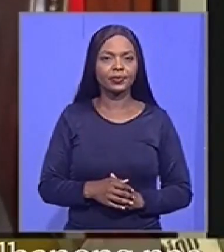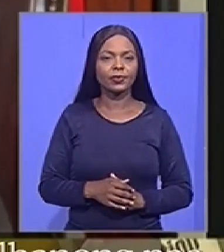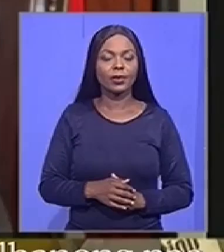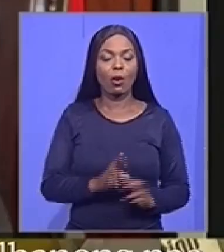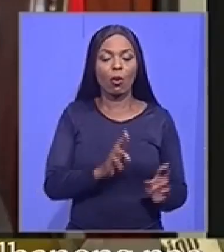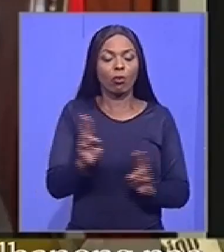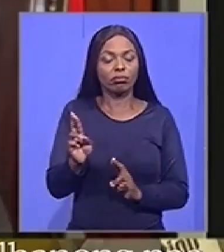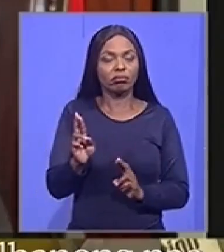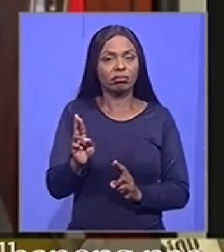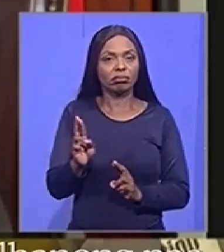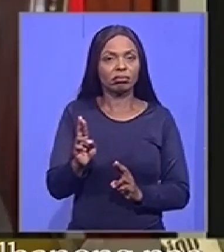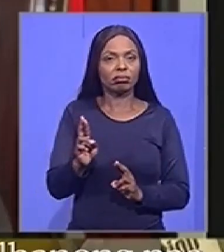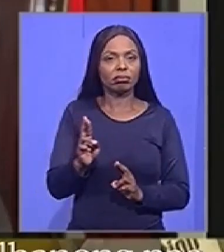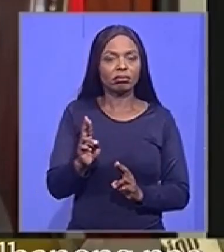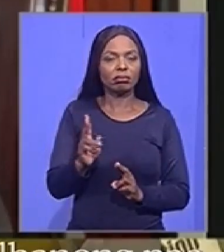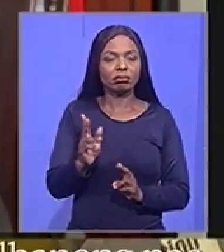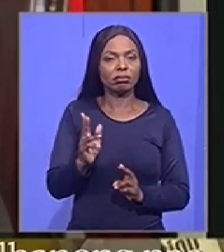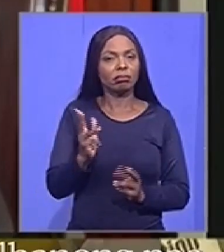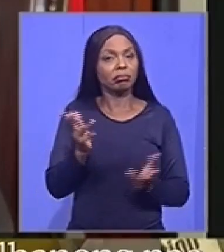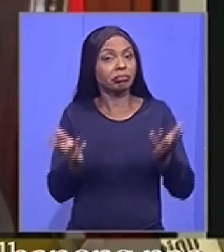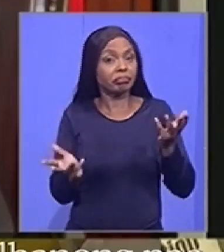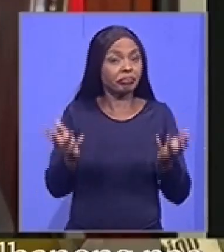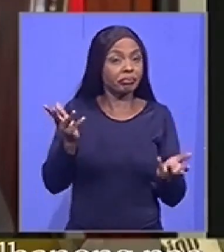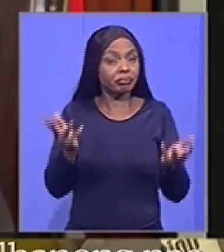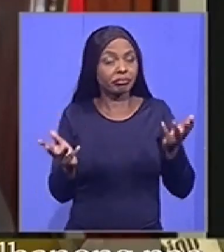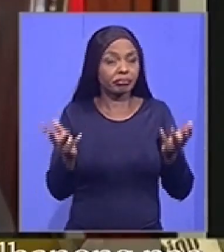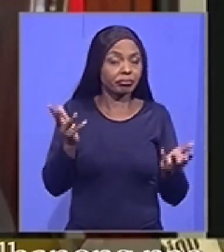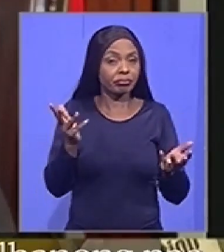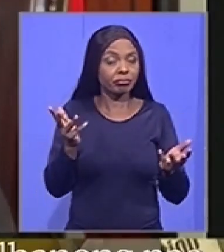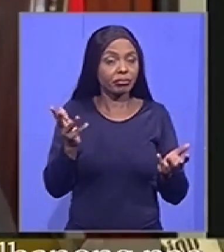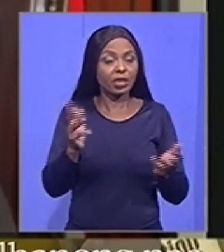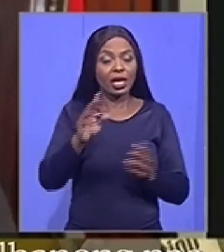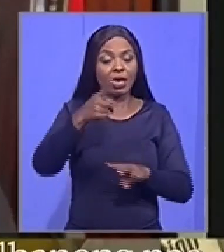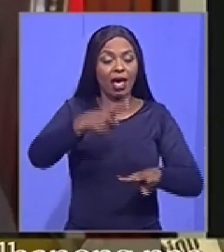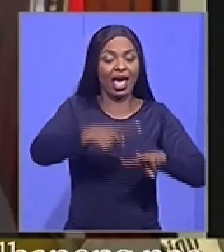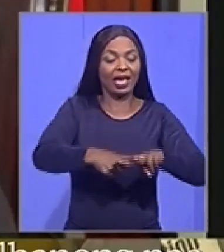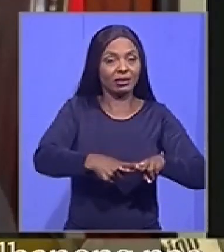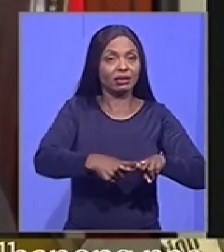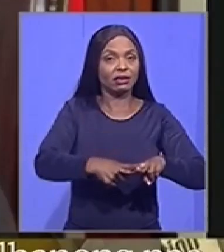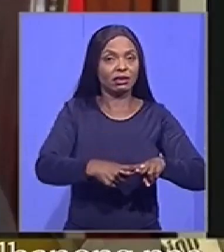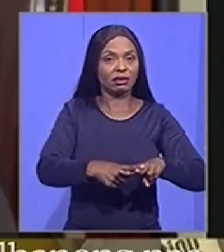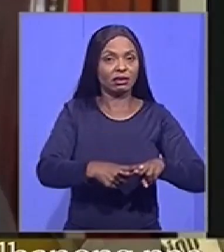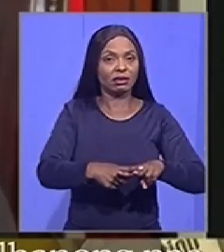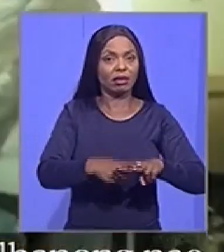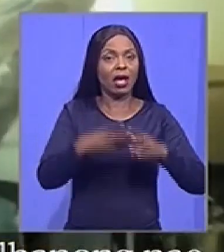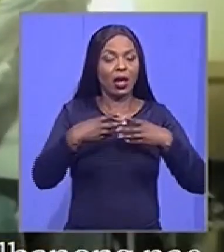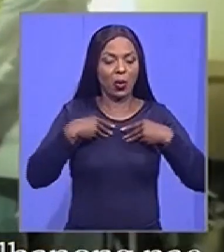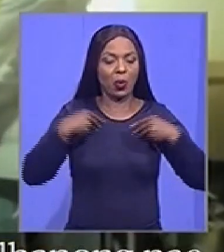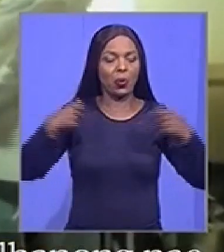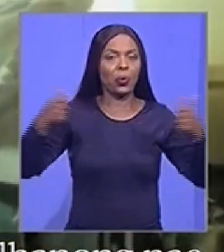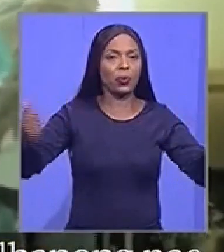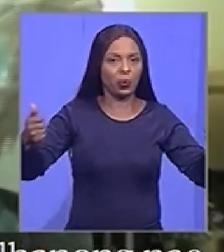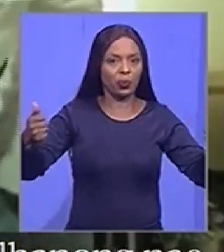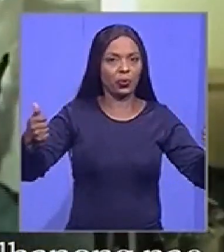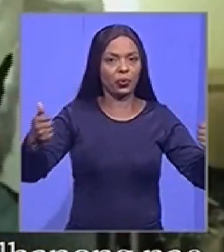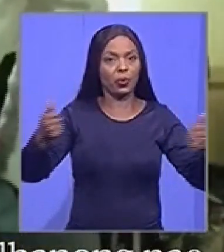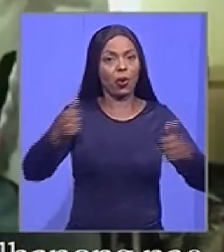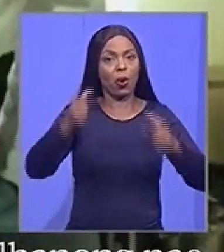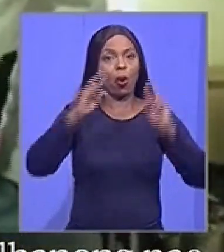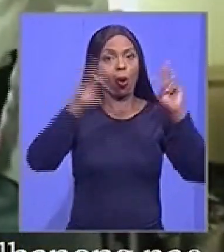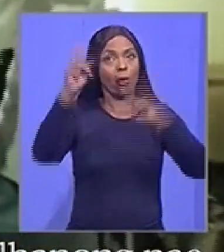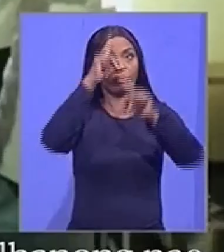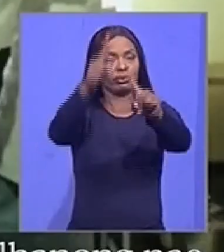hope that ultimately we can end AIDS as a public health threat. Motlatsa